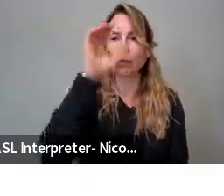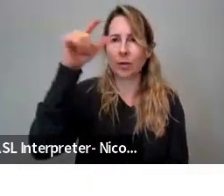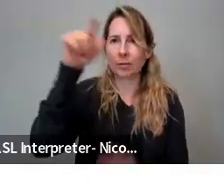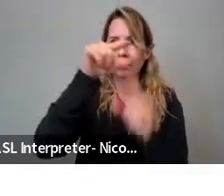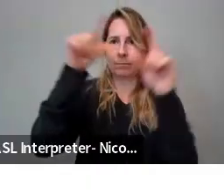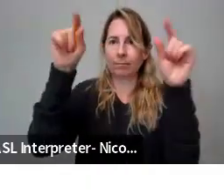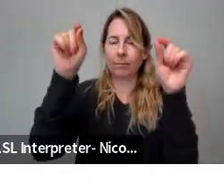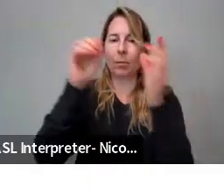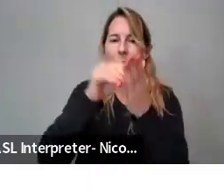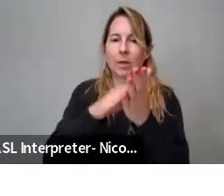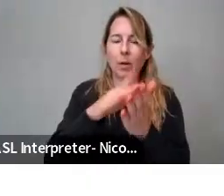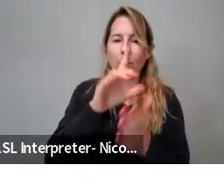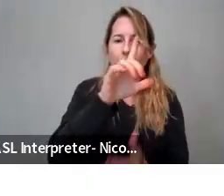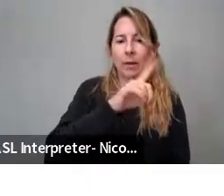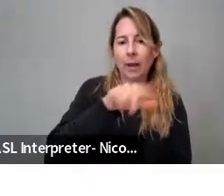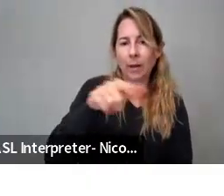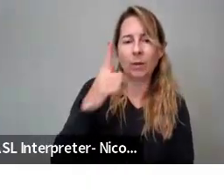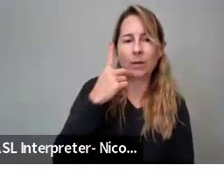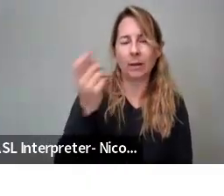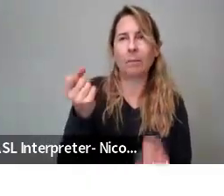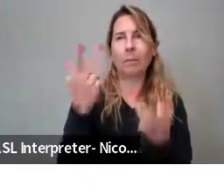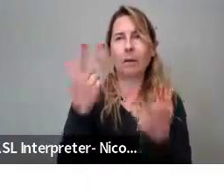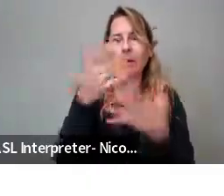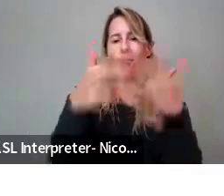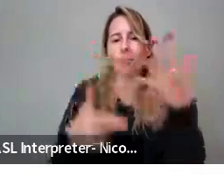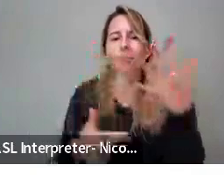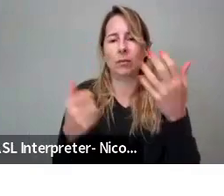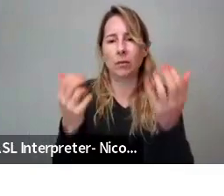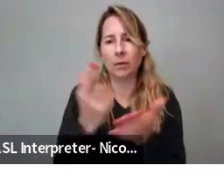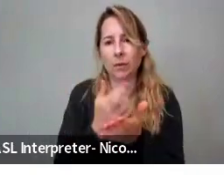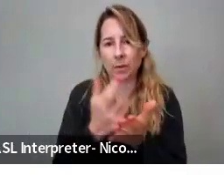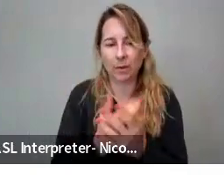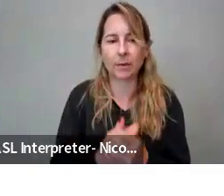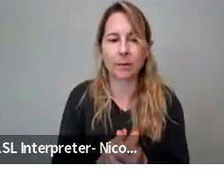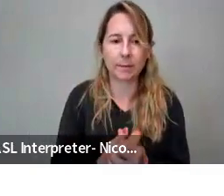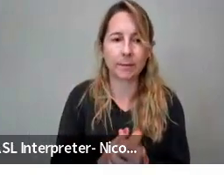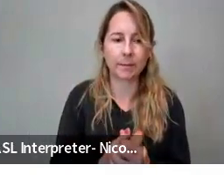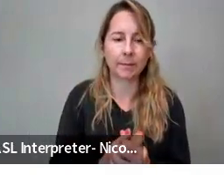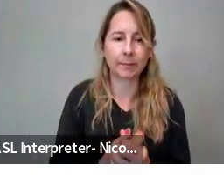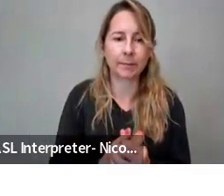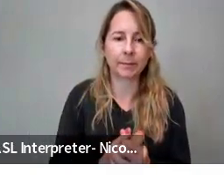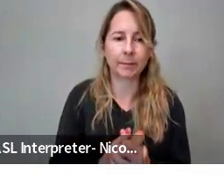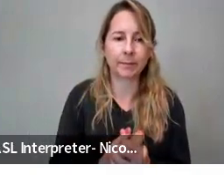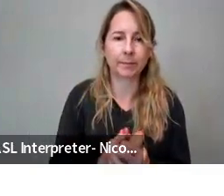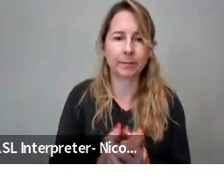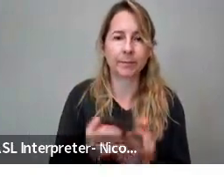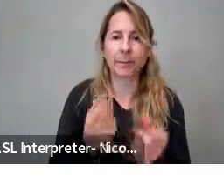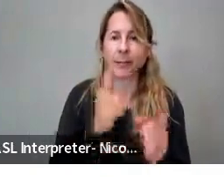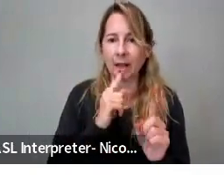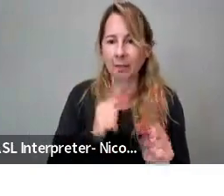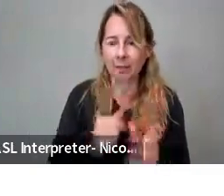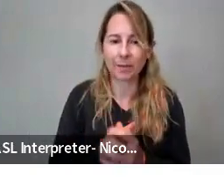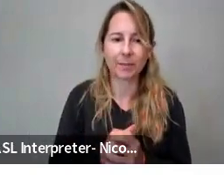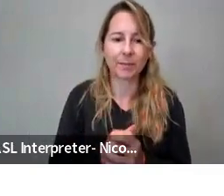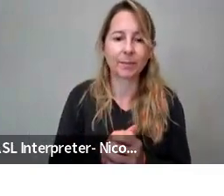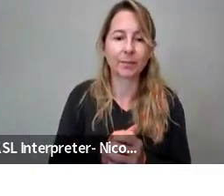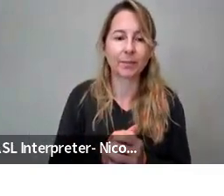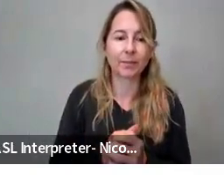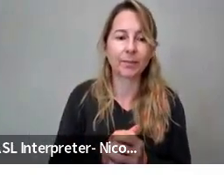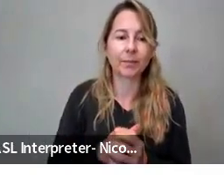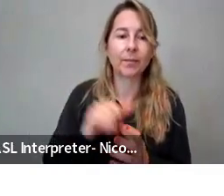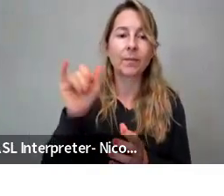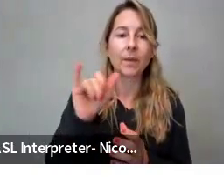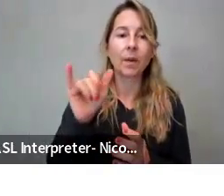landlords, and you will find many resources which will appear and questions that you can find answers to. You can also